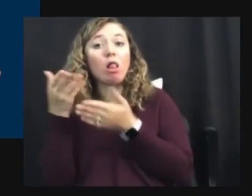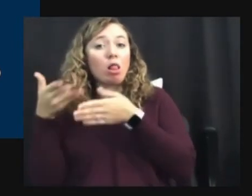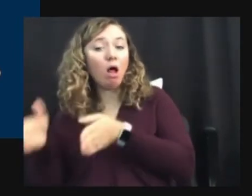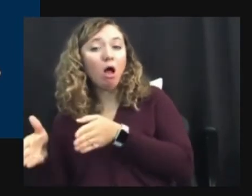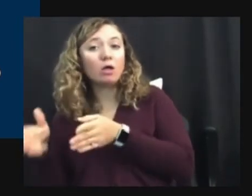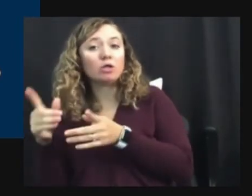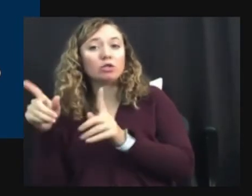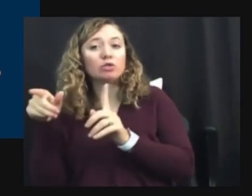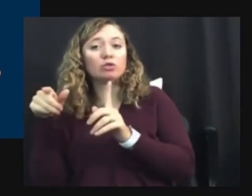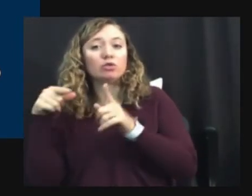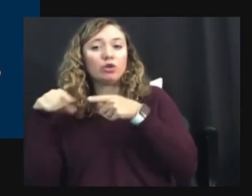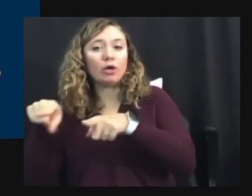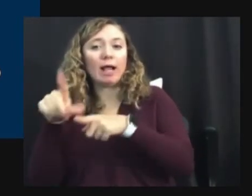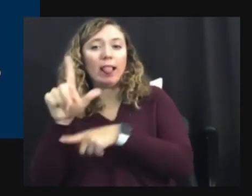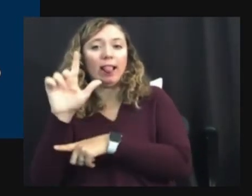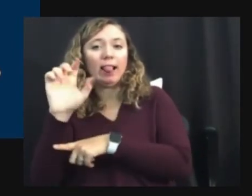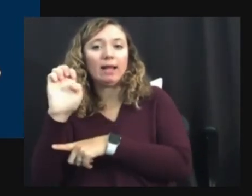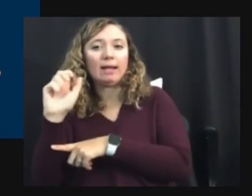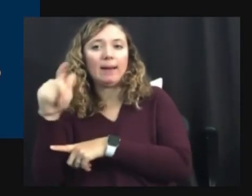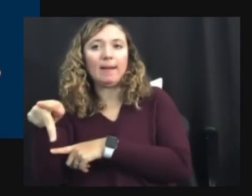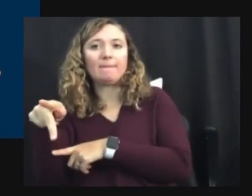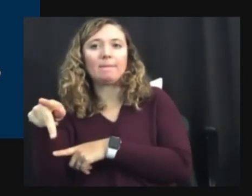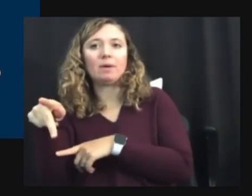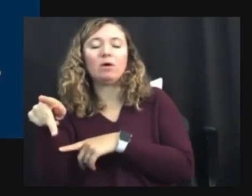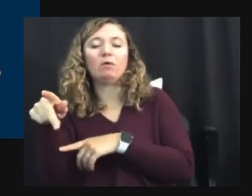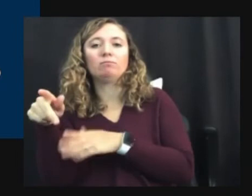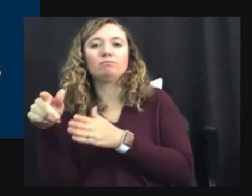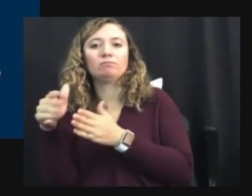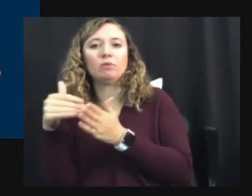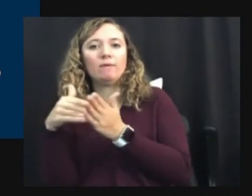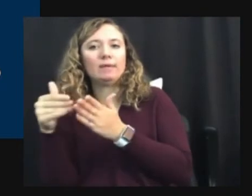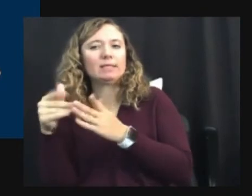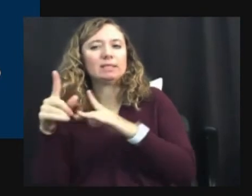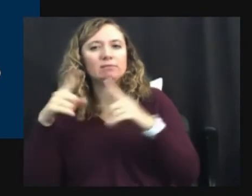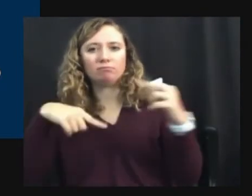So during a leap, your brain is